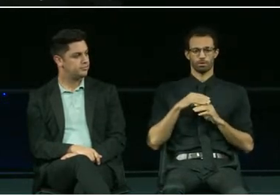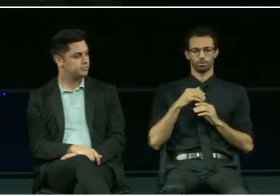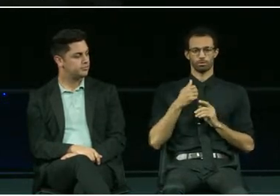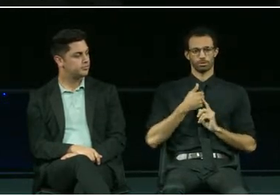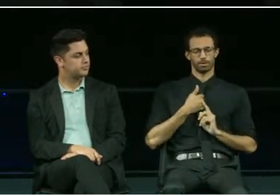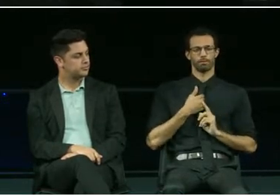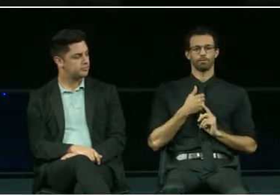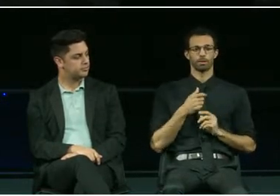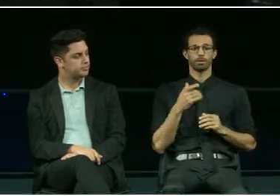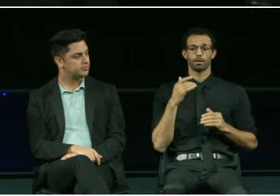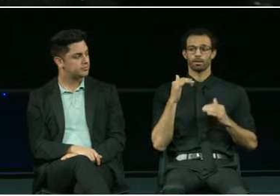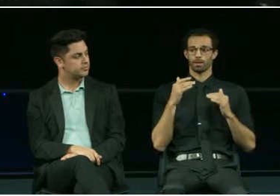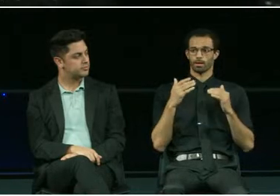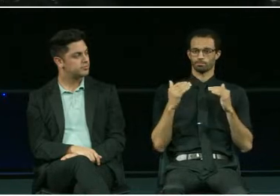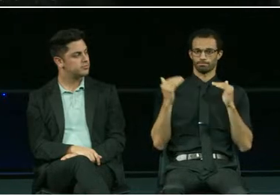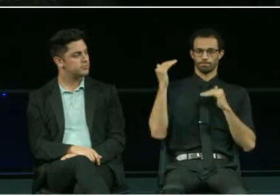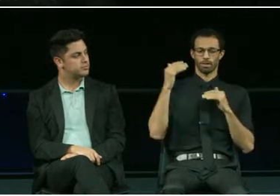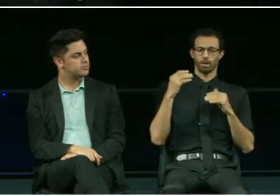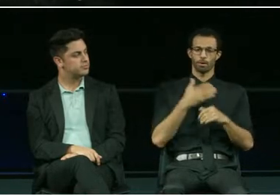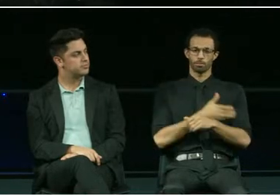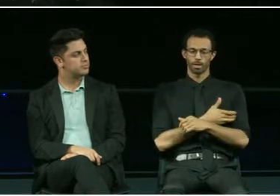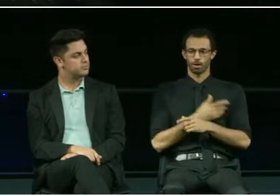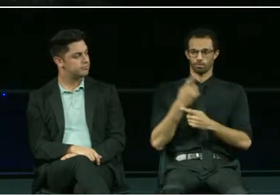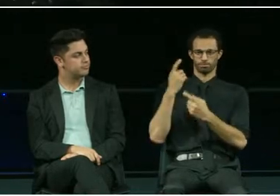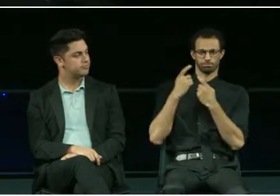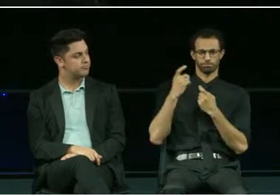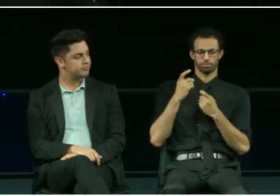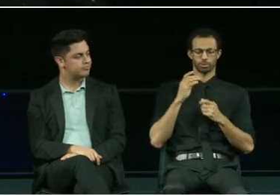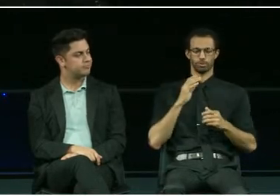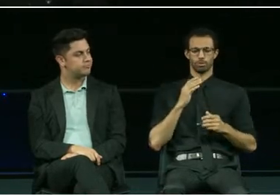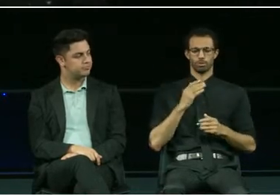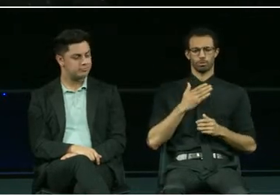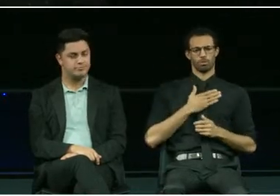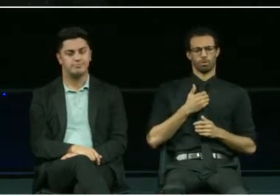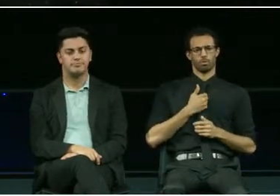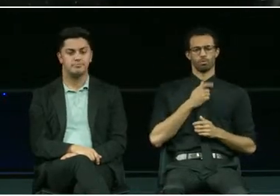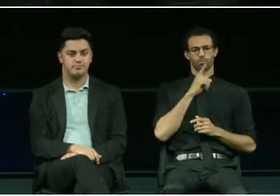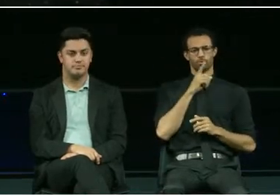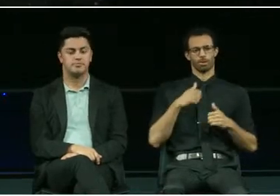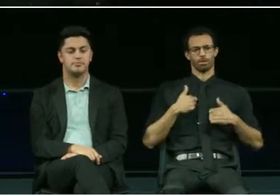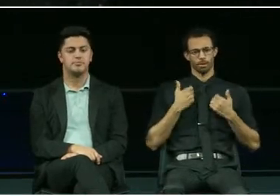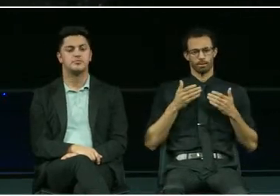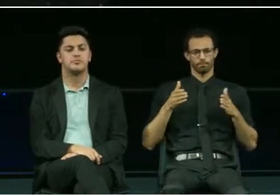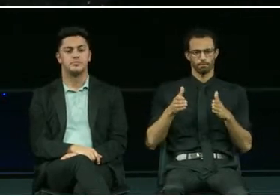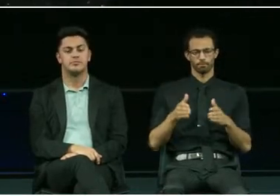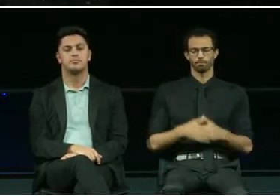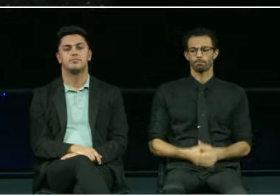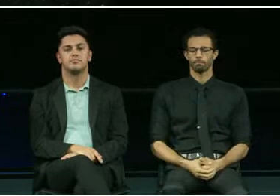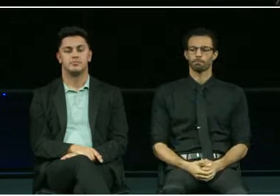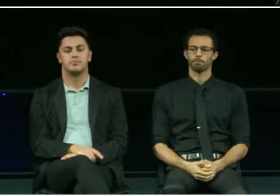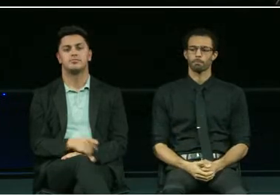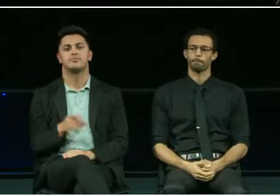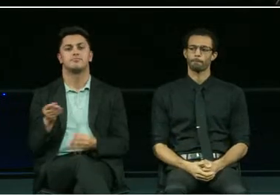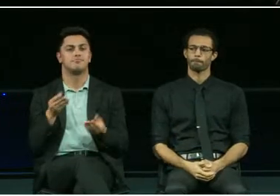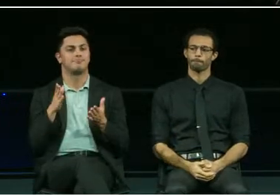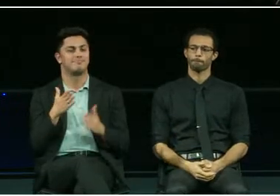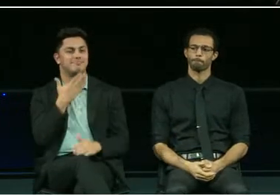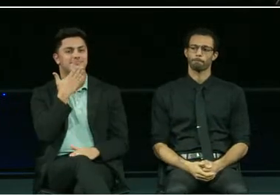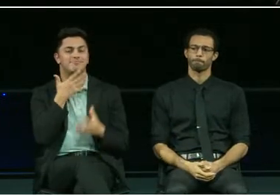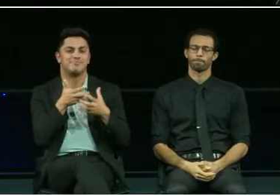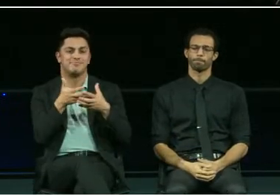is essentially questioning her lived experience. So those were two examples. Thank you so